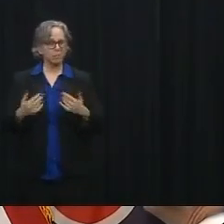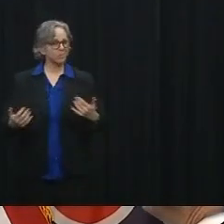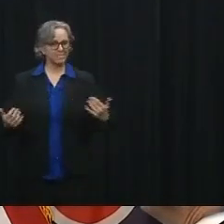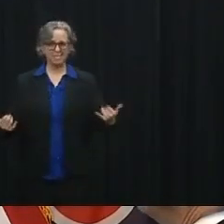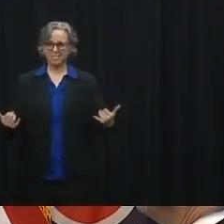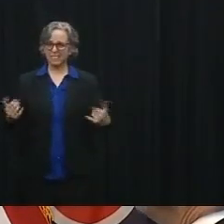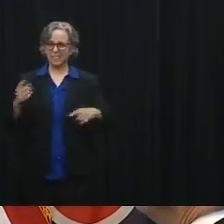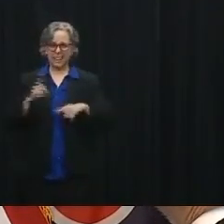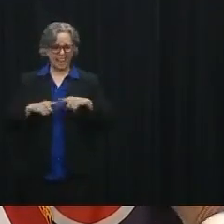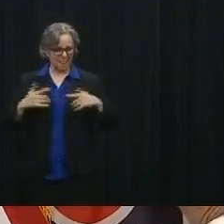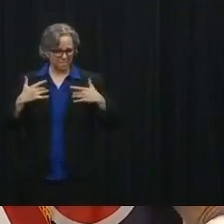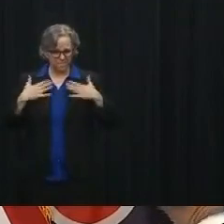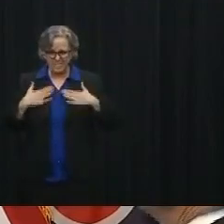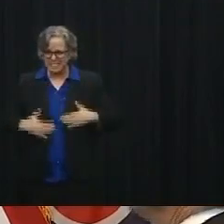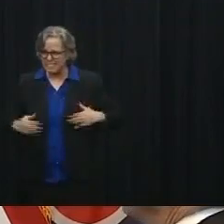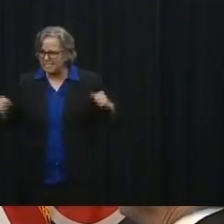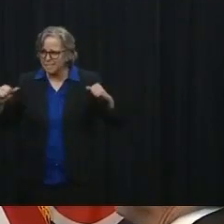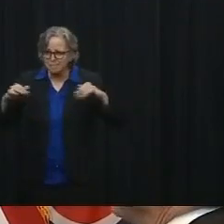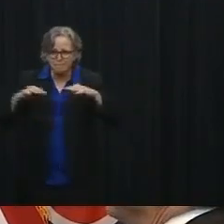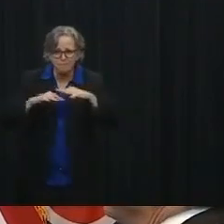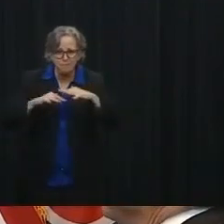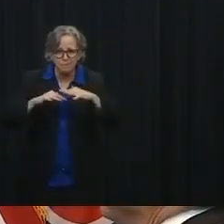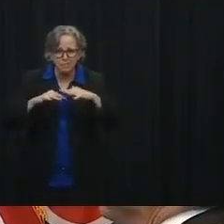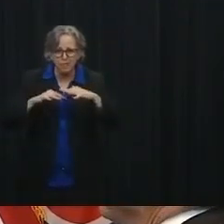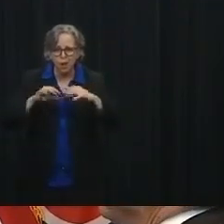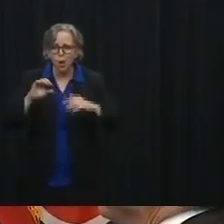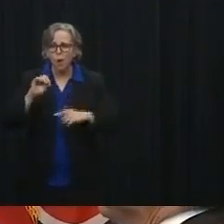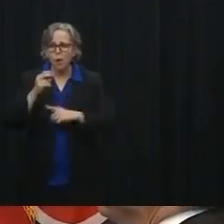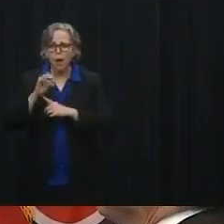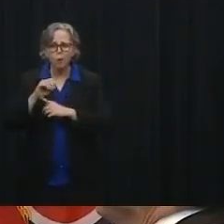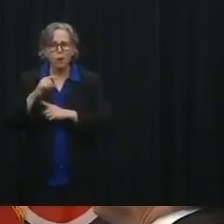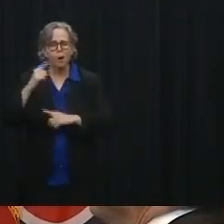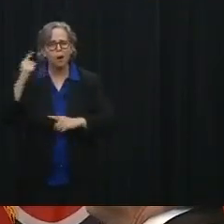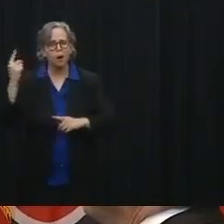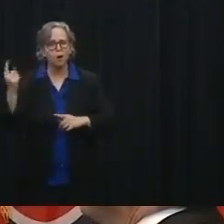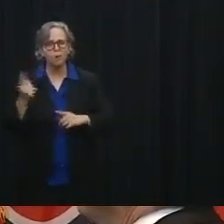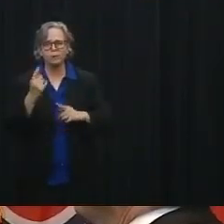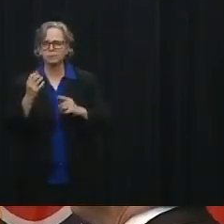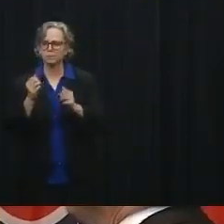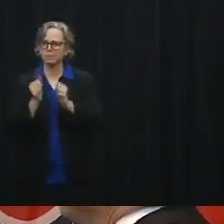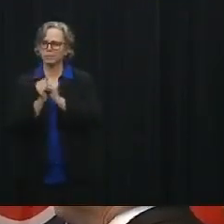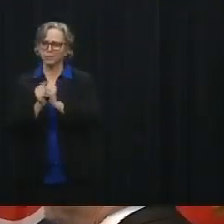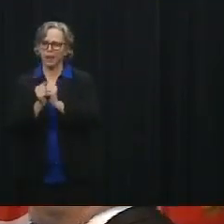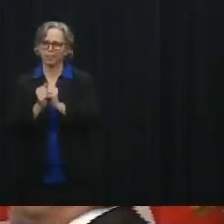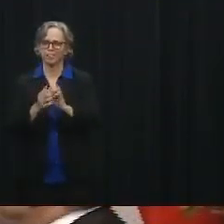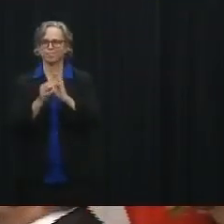in Ohio, we will always stand together.